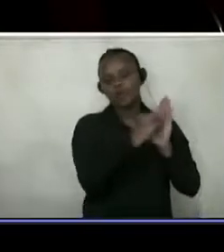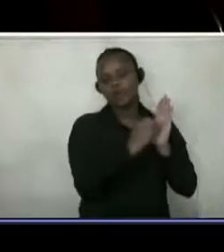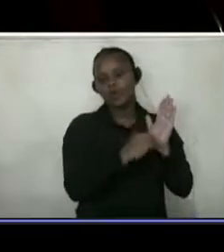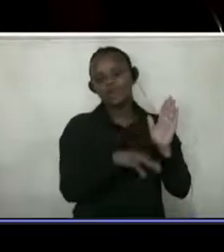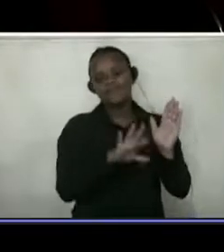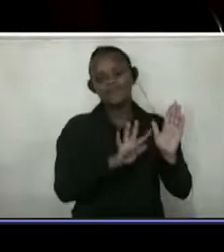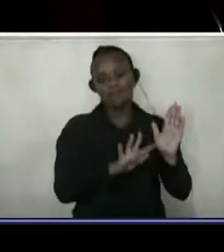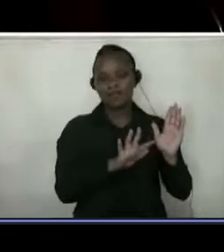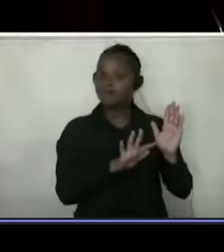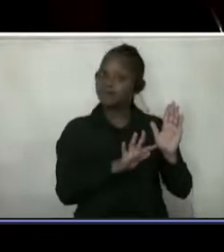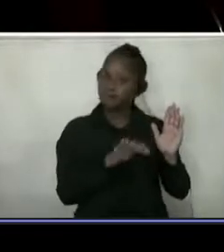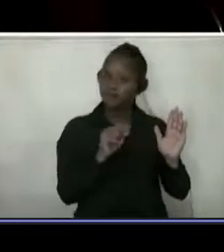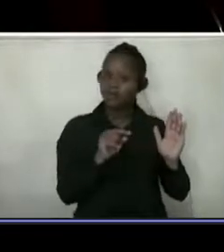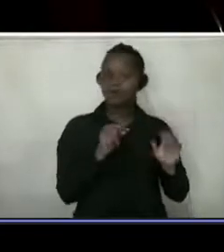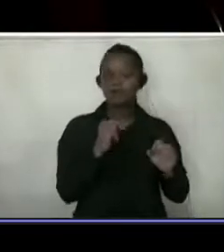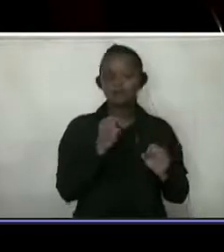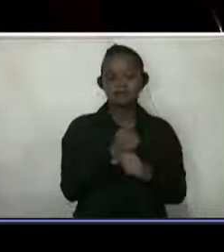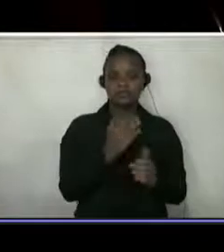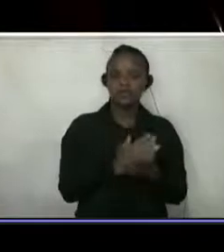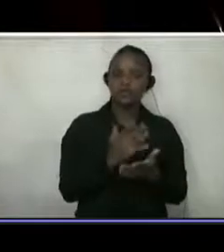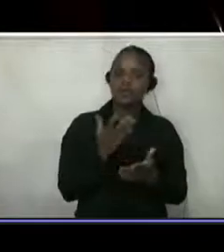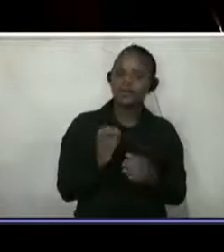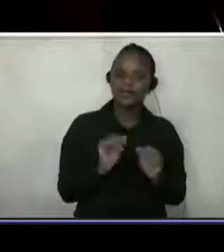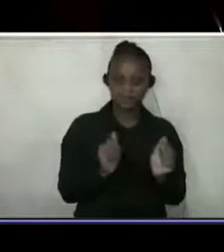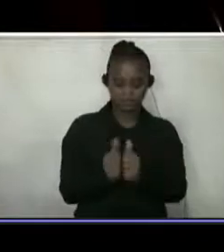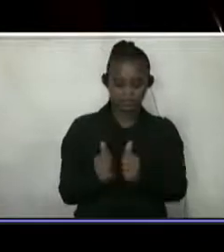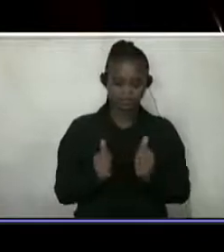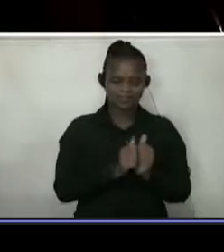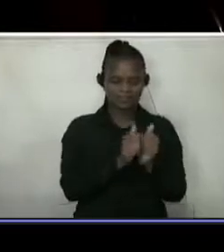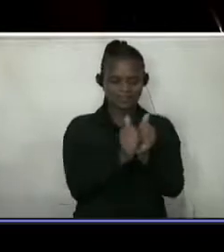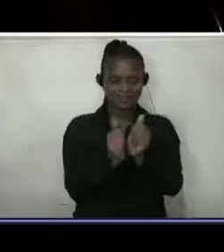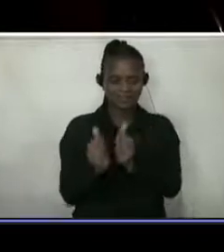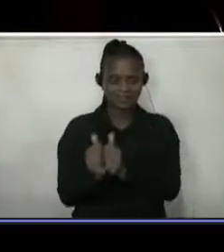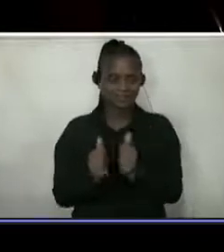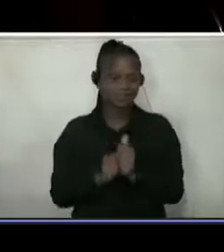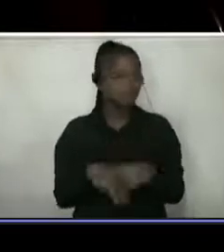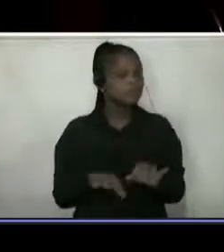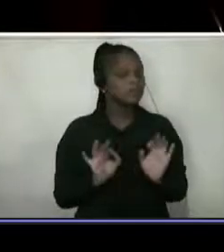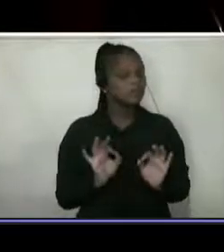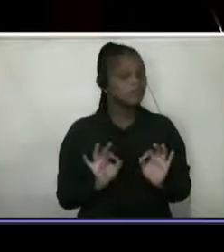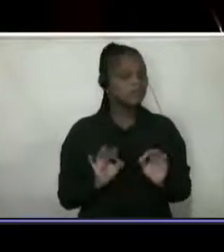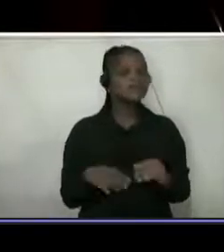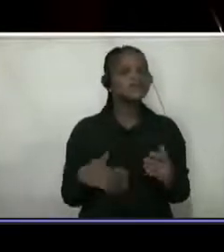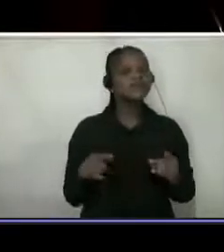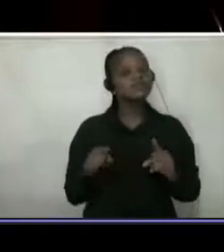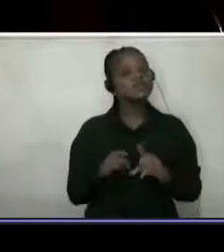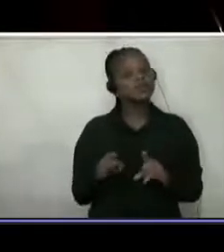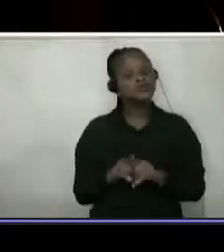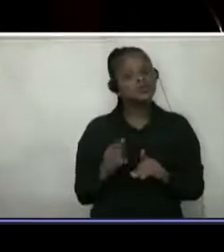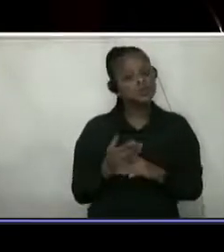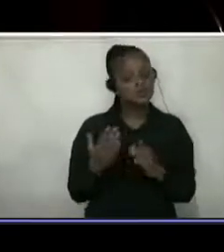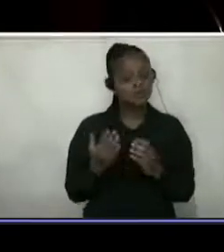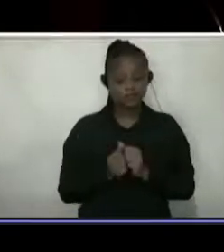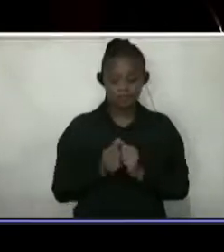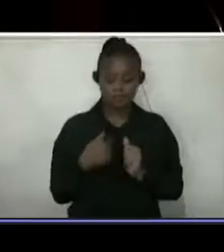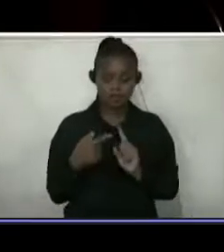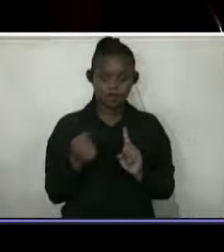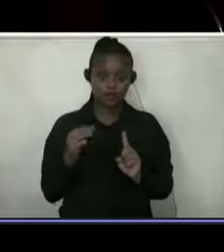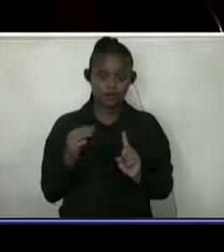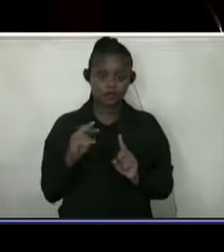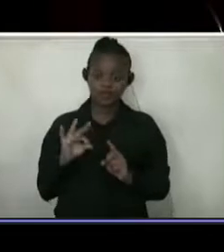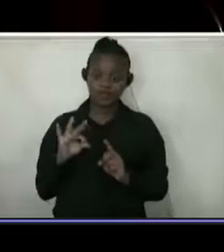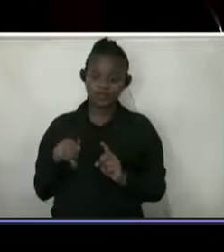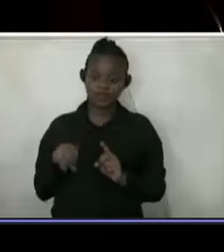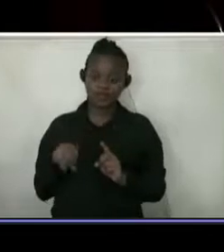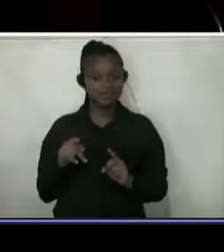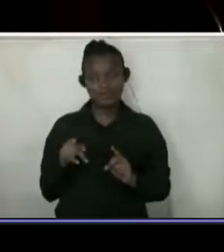stable coalitions. One part of that plan is electoral threshold, and my colleague from the NFP is not going to like this. This will mean that if a